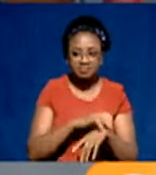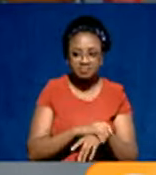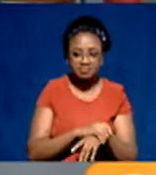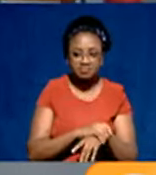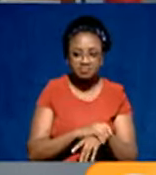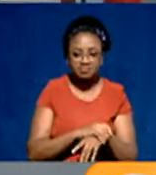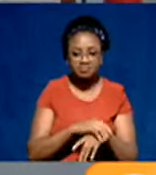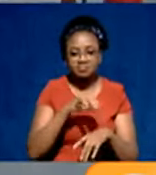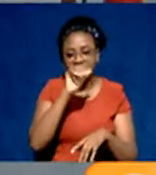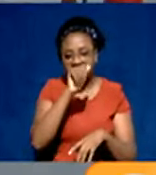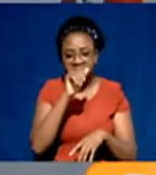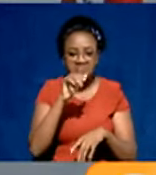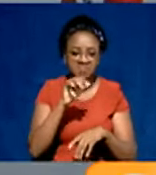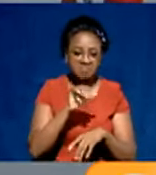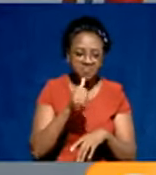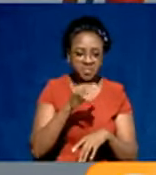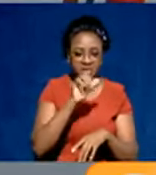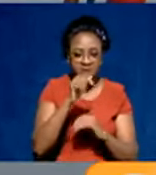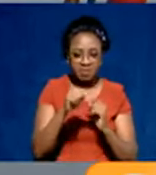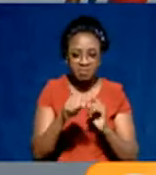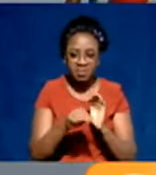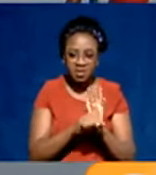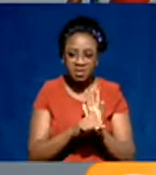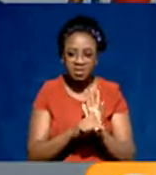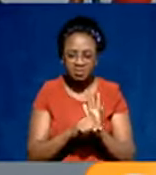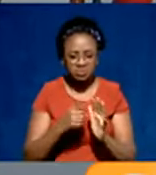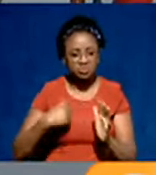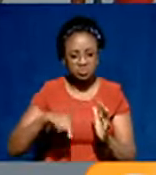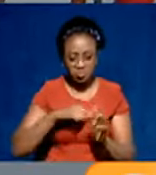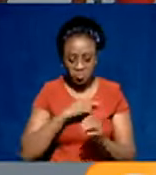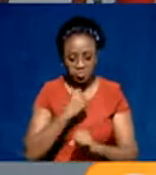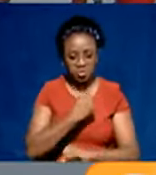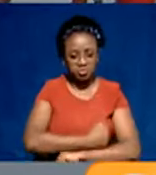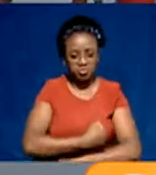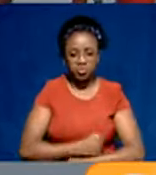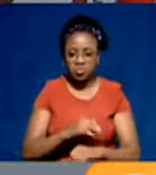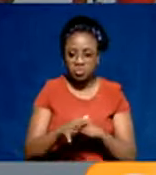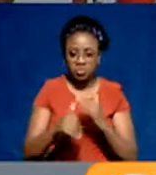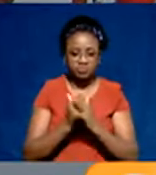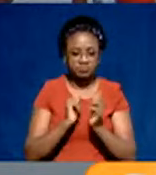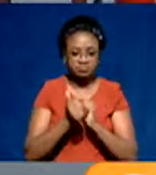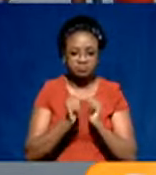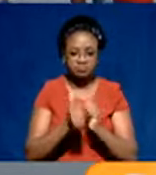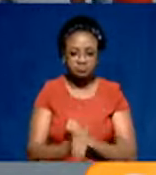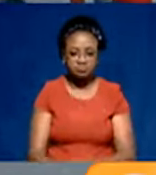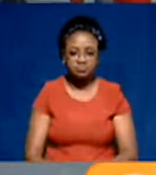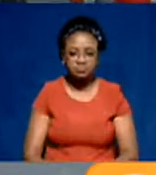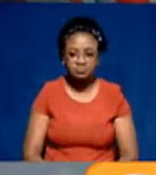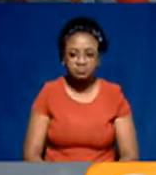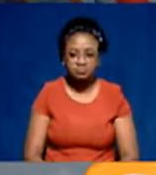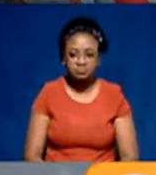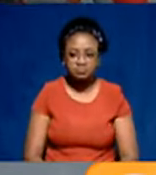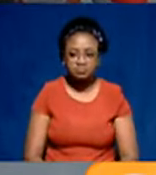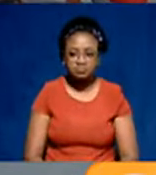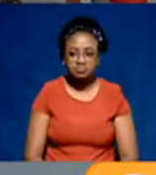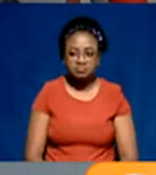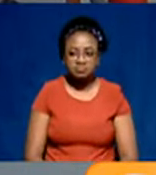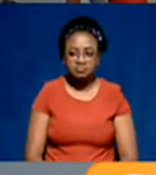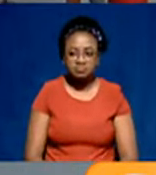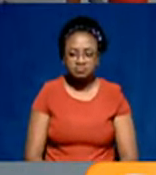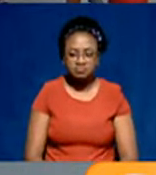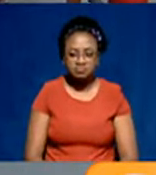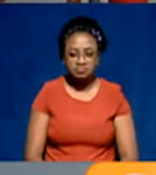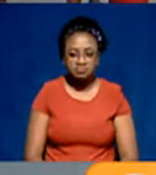A minus. Yeah, generally, I can say we did well as a school. Yeah. Mm-hmm. Esther, tell us your full name, your school, and how many